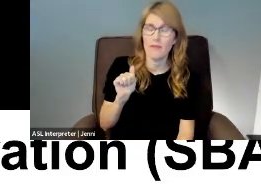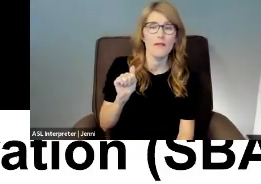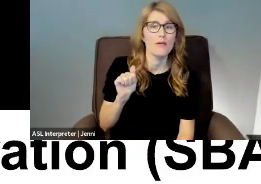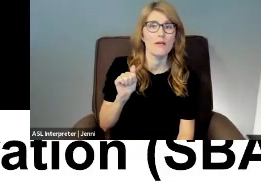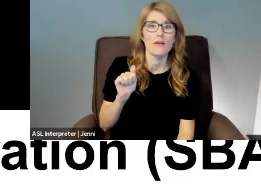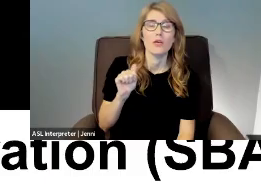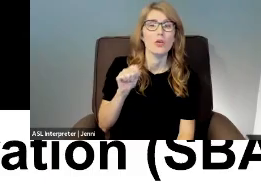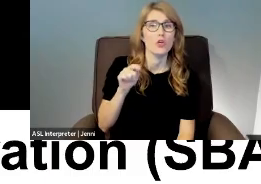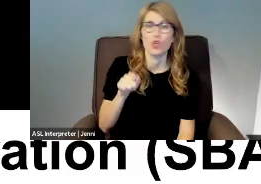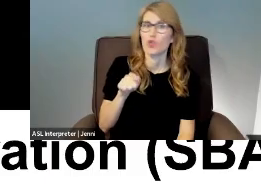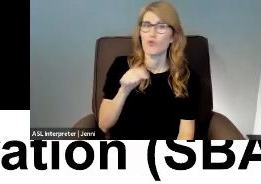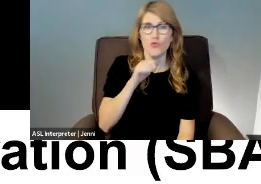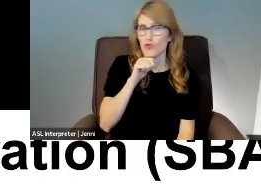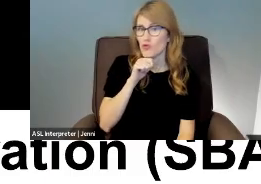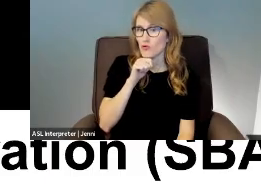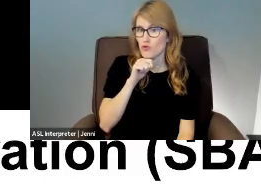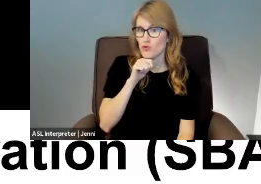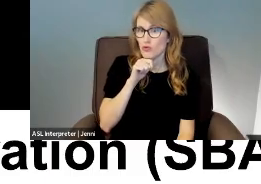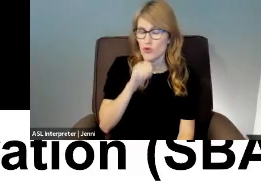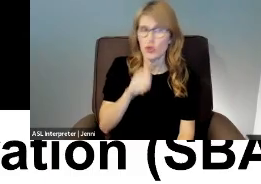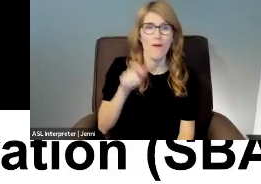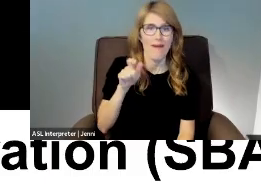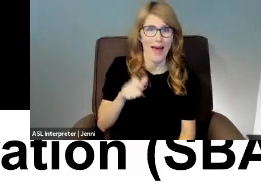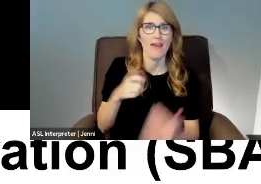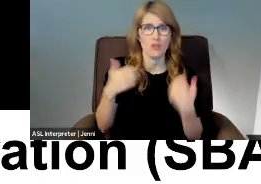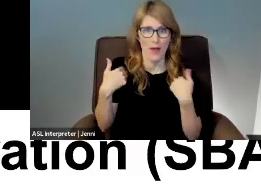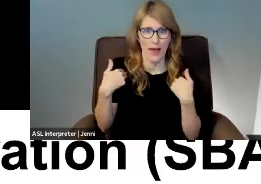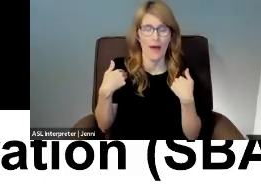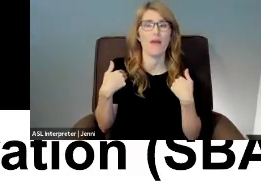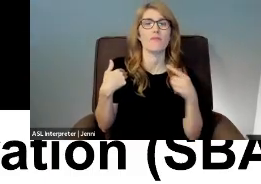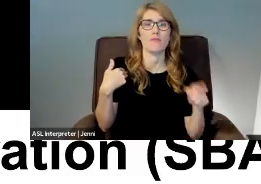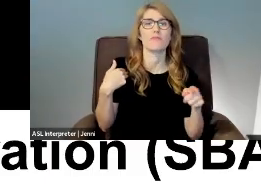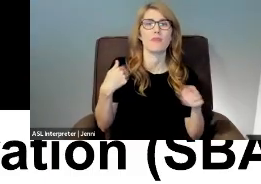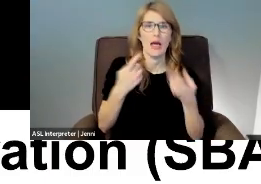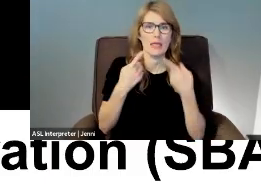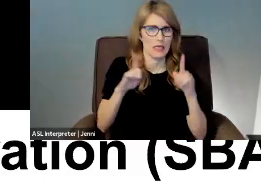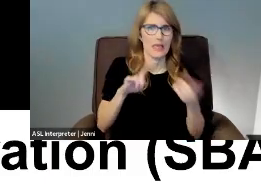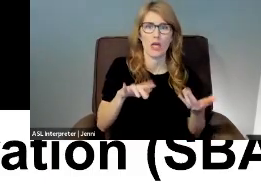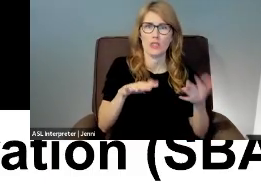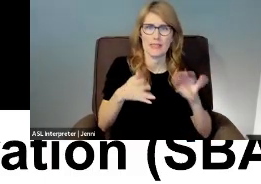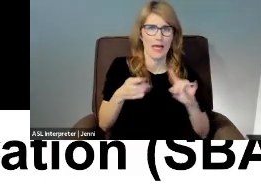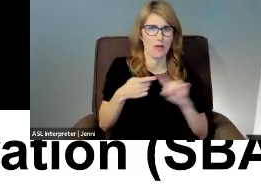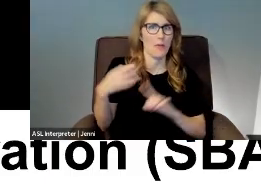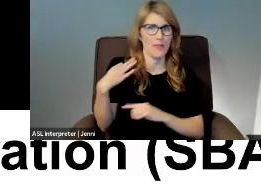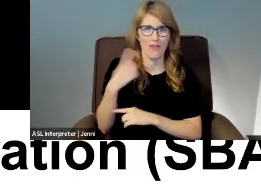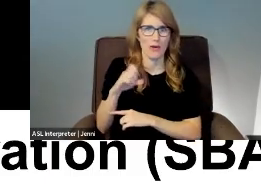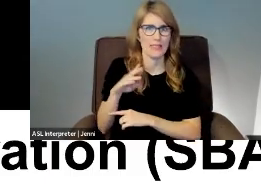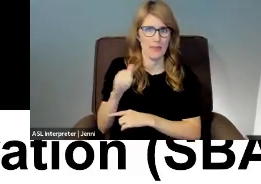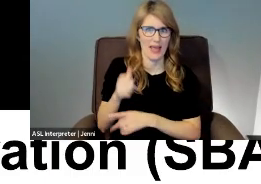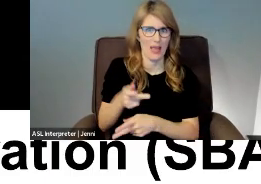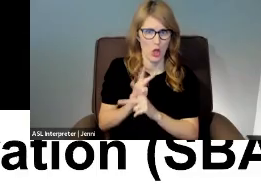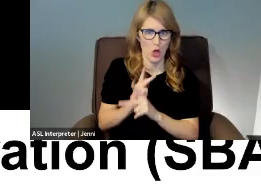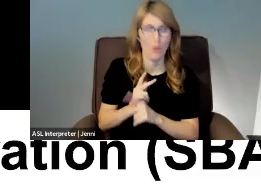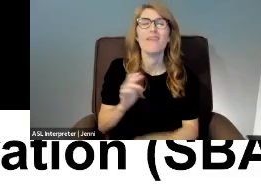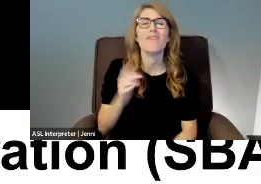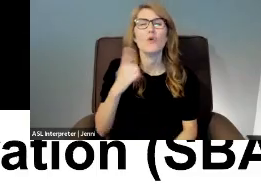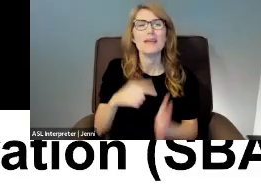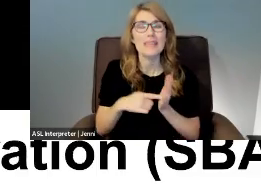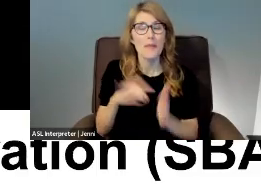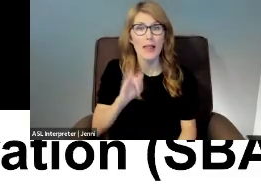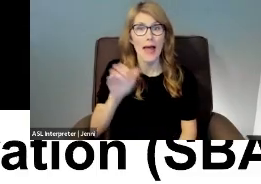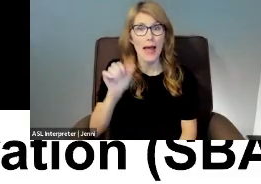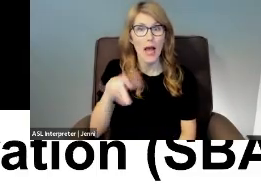federally declared disaster to apply for a loan, the SBA loan. such as in an apartment fire. That